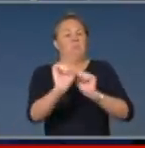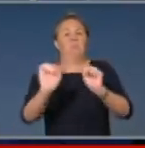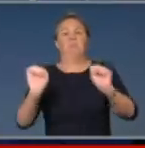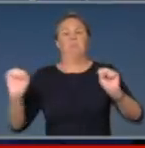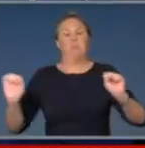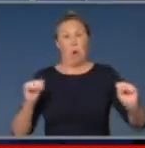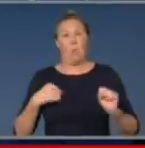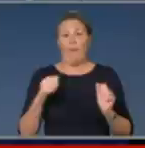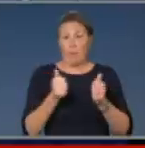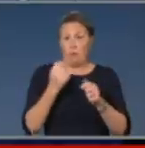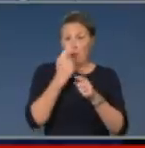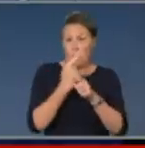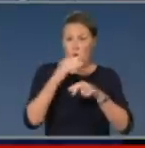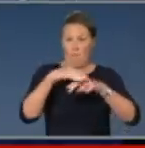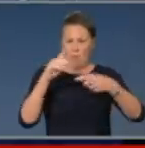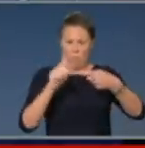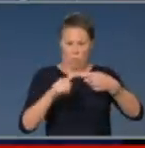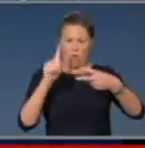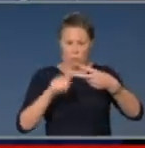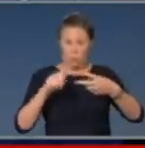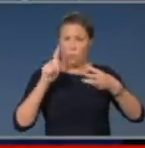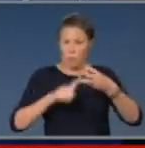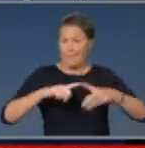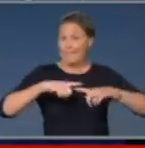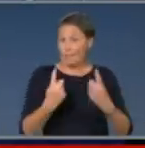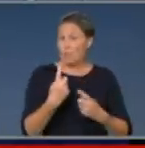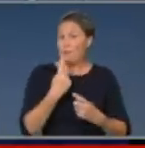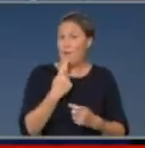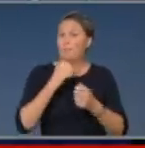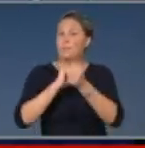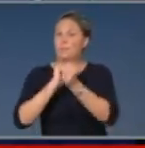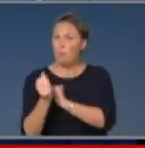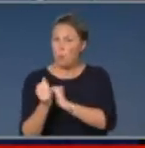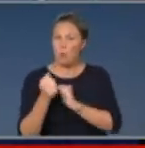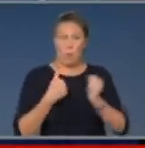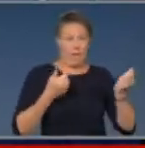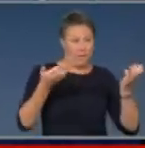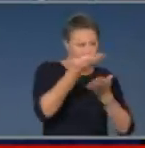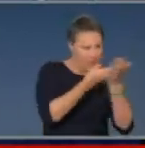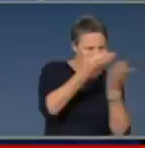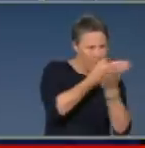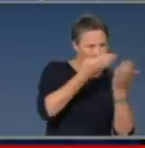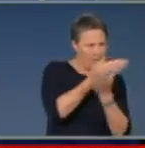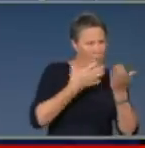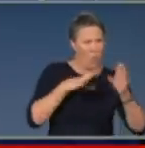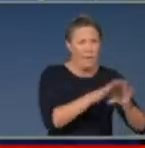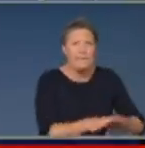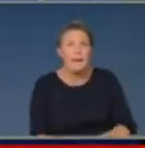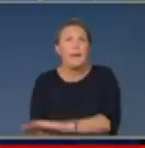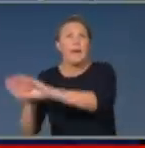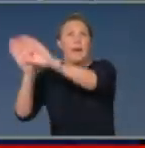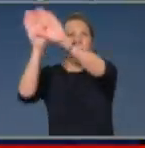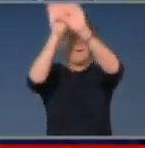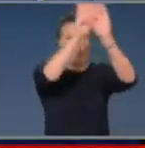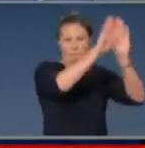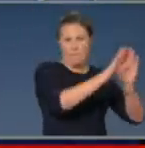principles that states and territories can draw on in terms of getting some consistency across the country as we move into this next